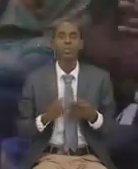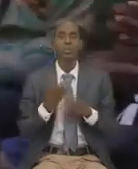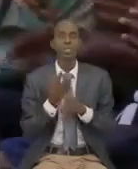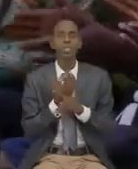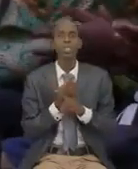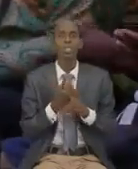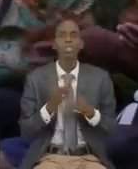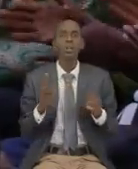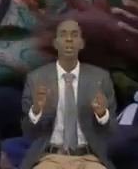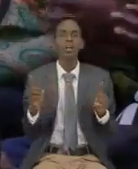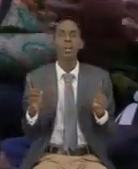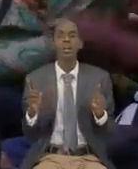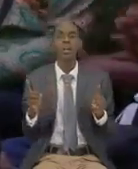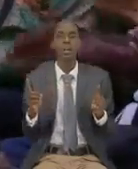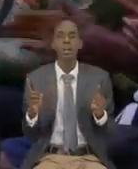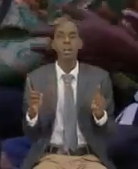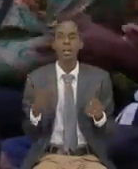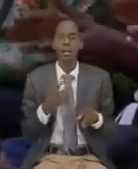to deliver